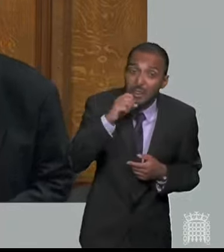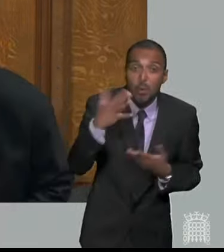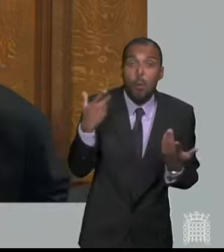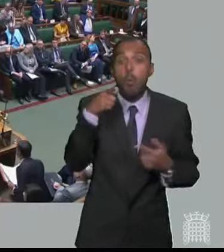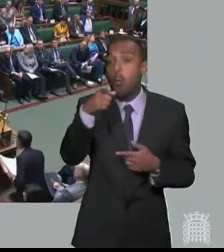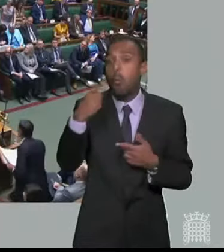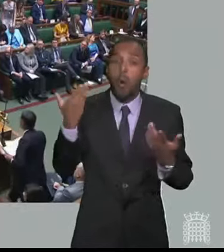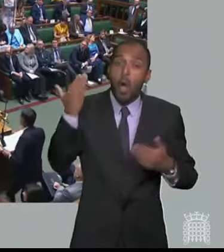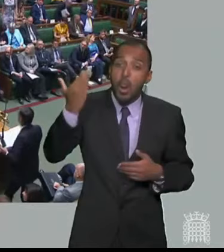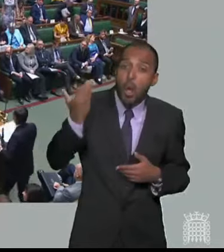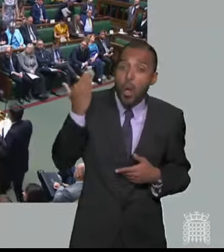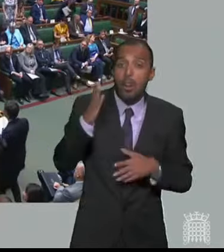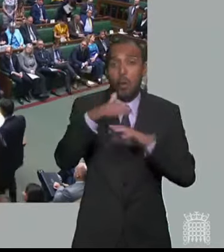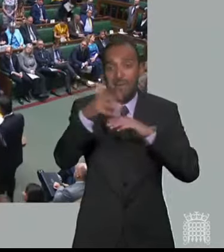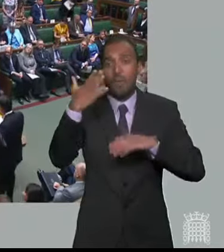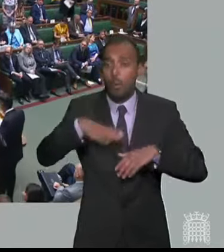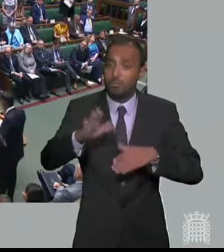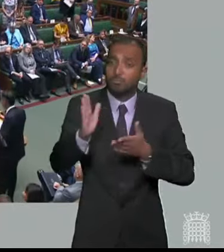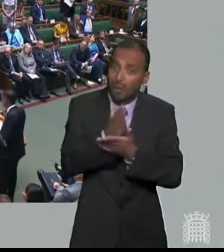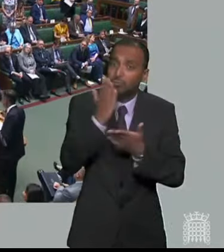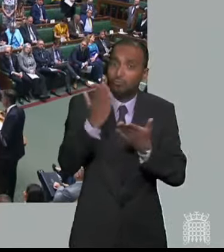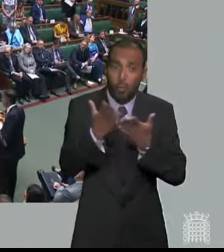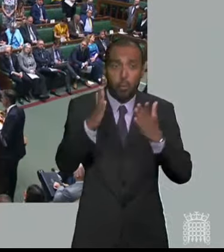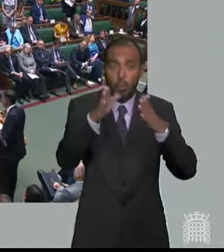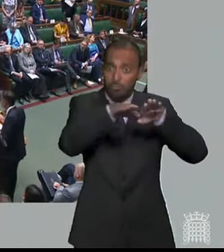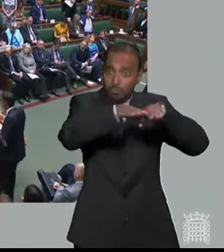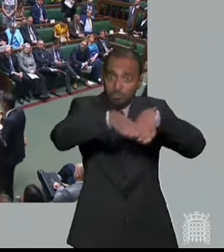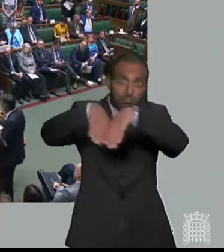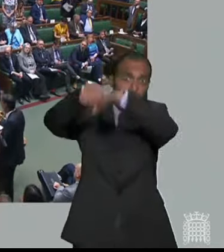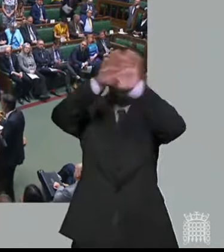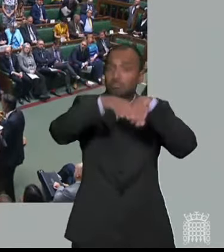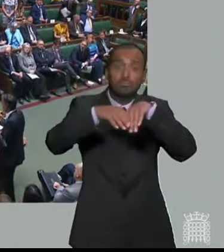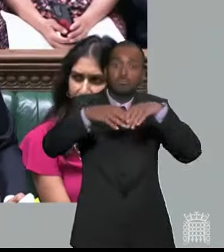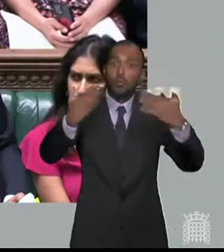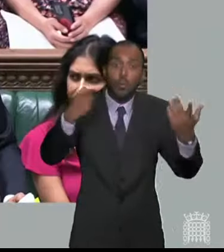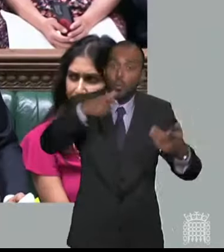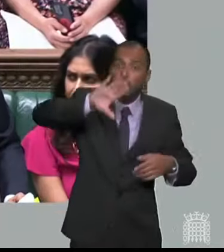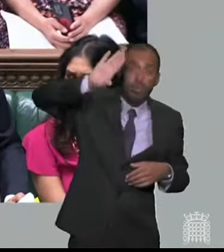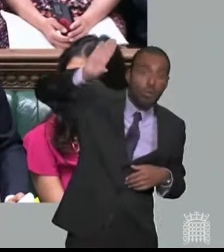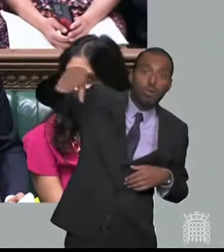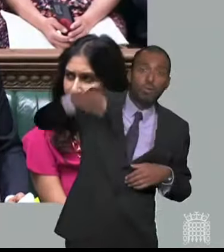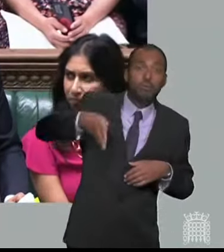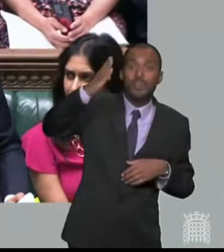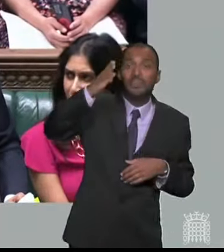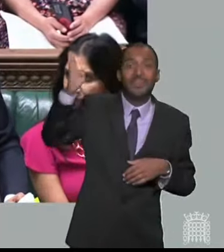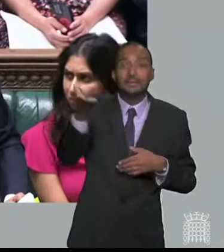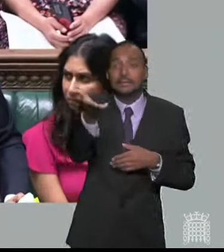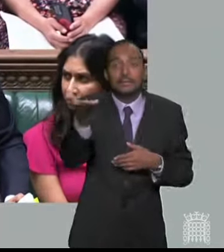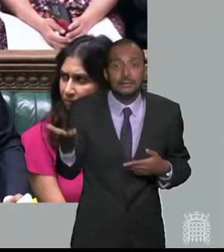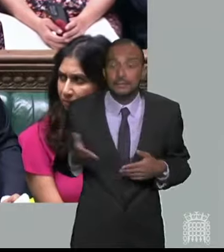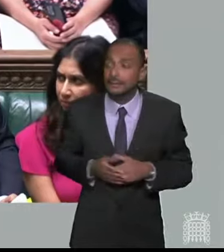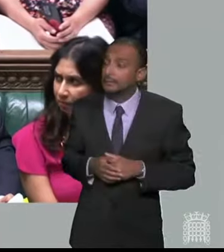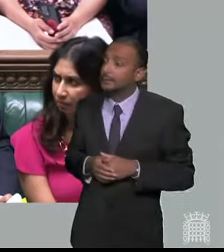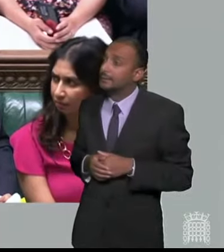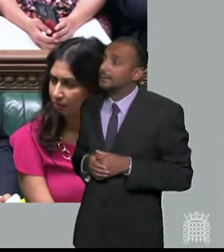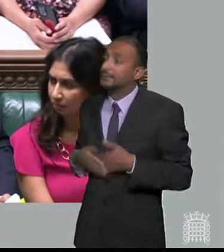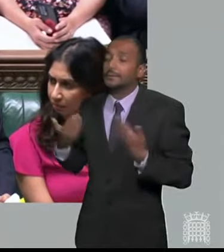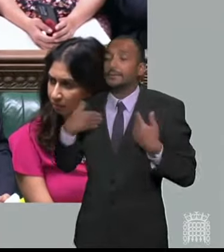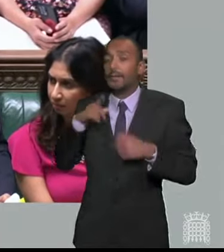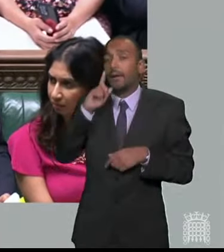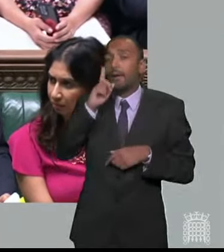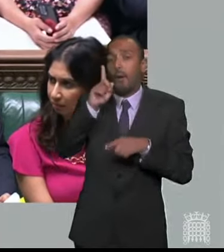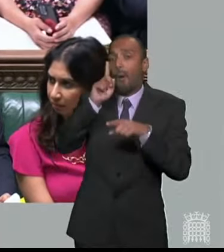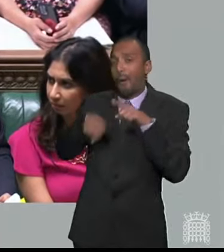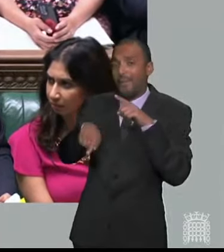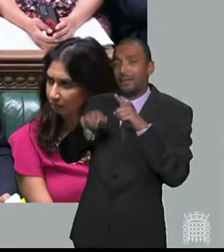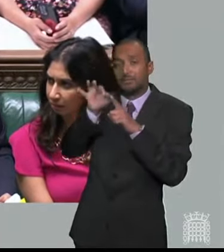rhetoric? Well, Mr. Speaker, what I would say to the honourable gentleman, obviously it wouldn't be right for me to comment on specific projects, but to give